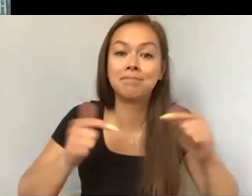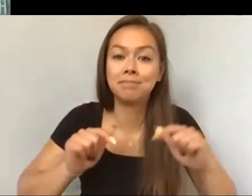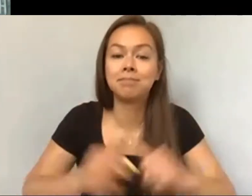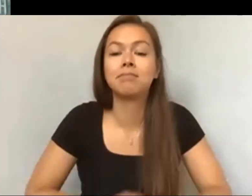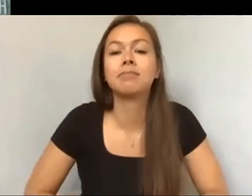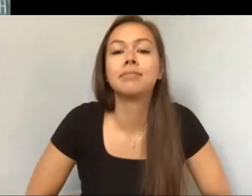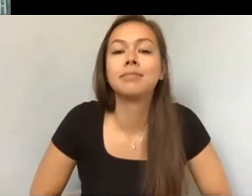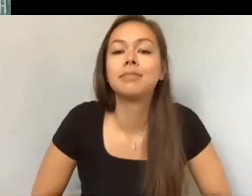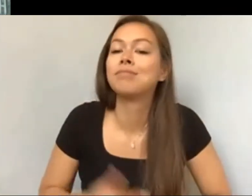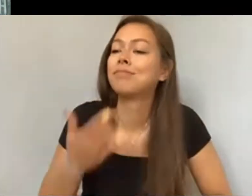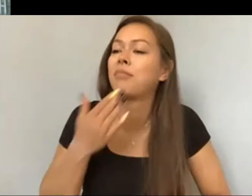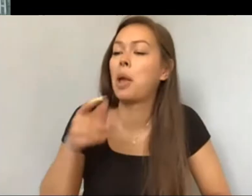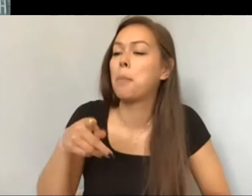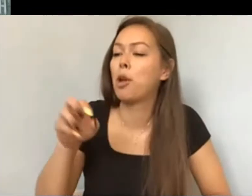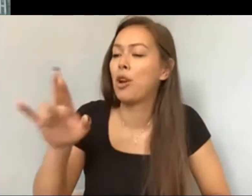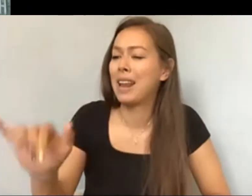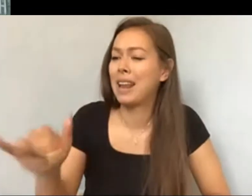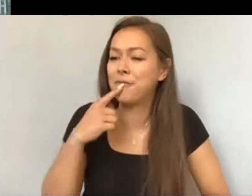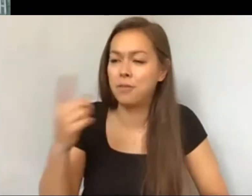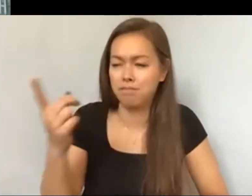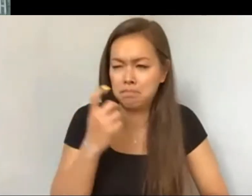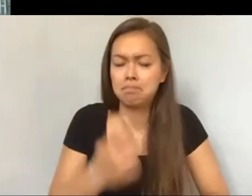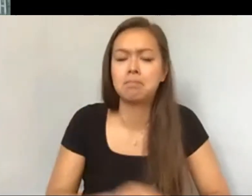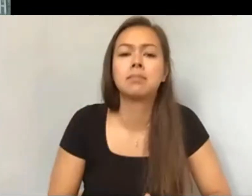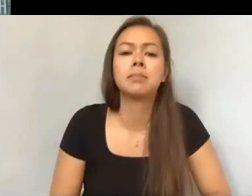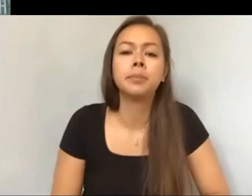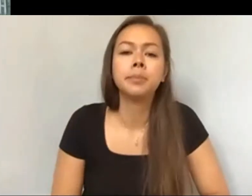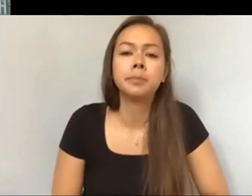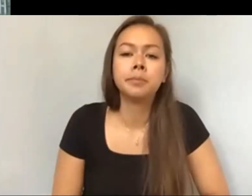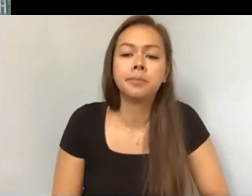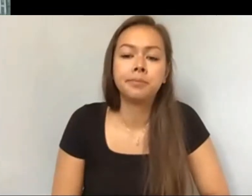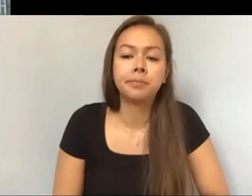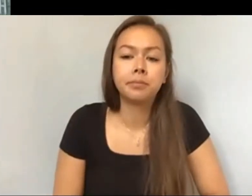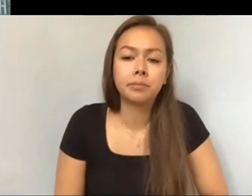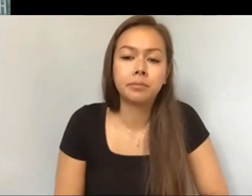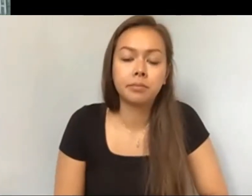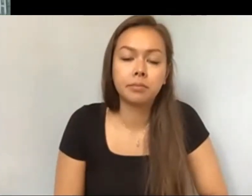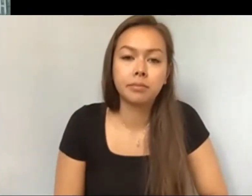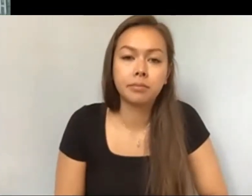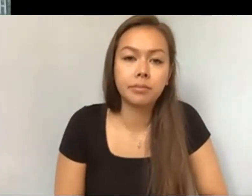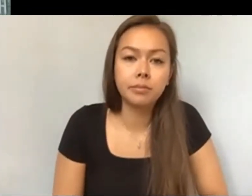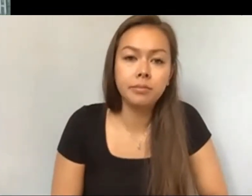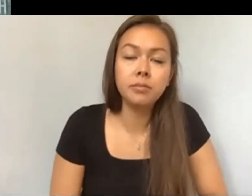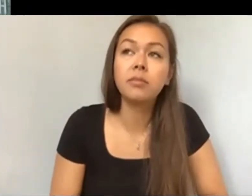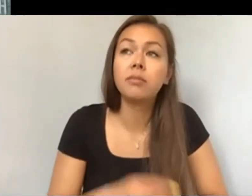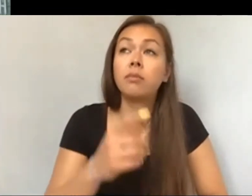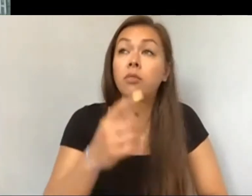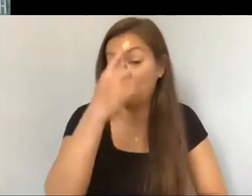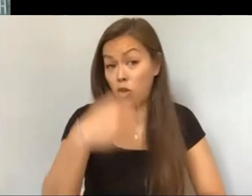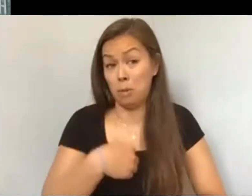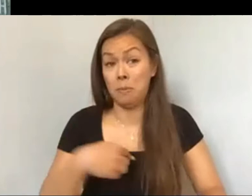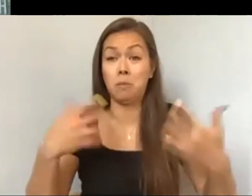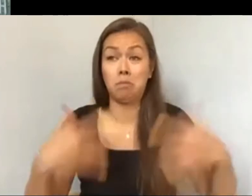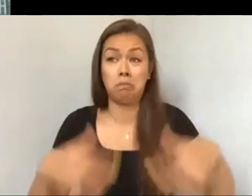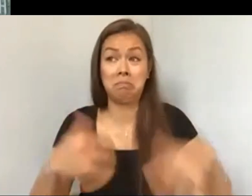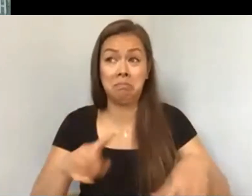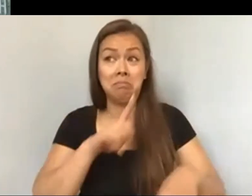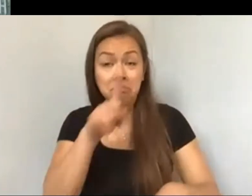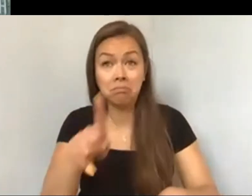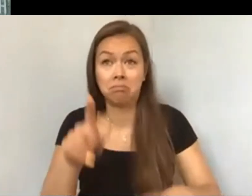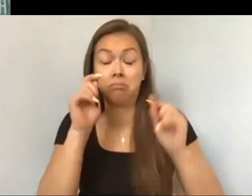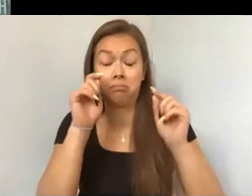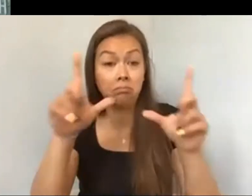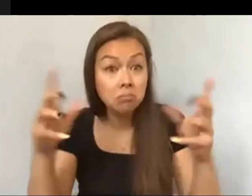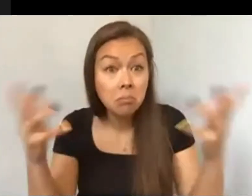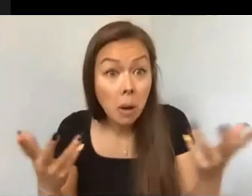question. What's really striking to me is the amount of technology that is being employed by the